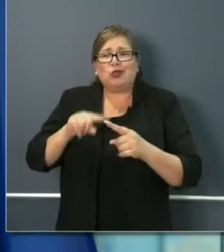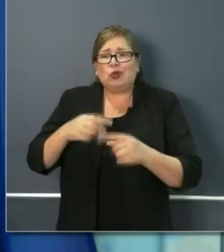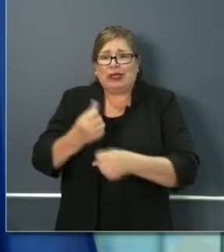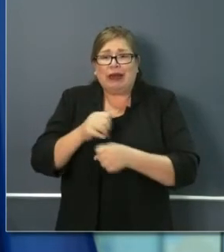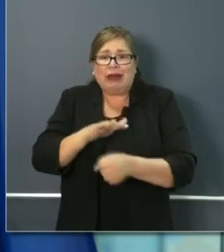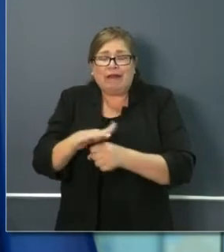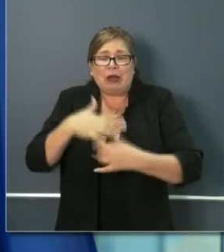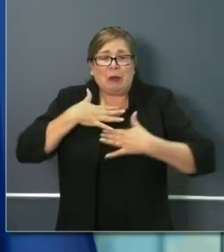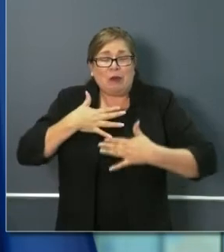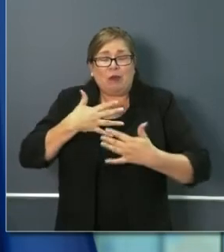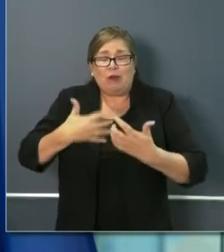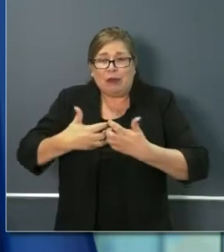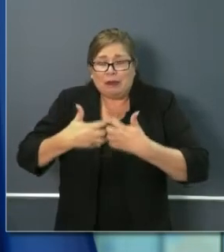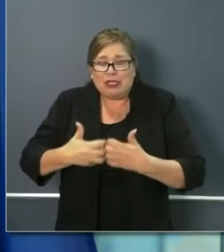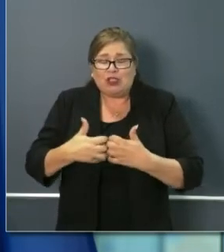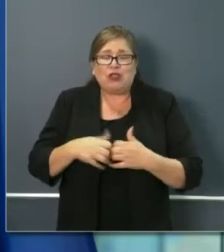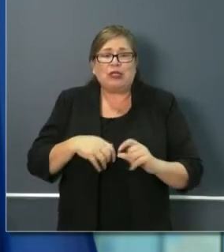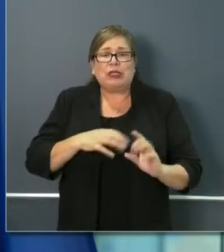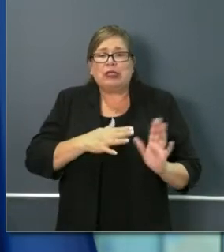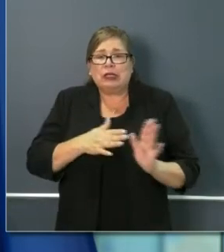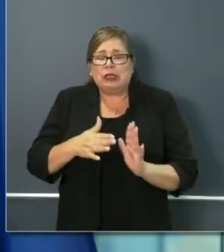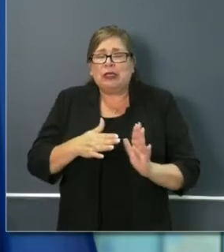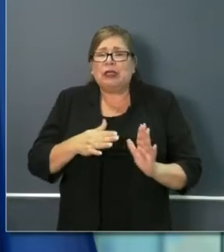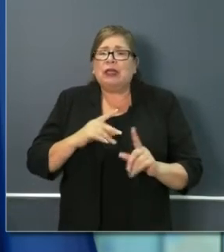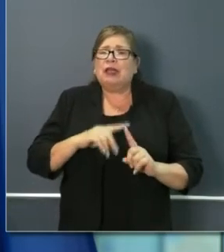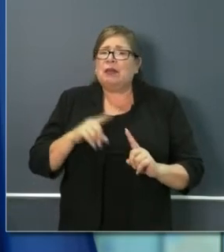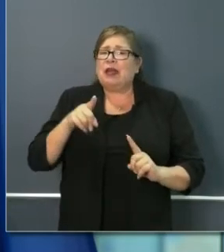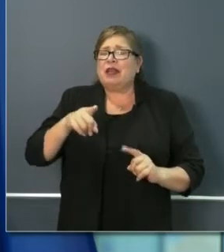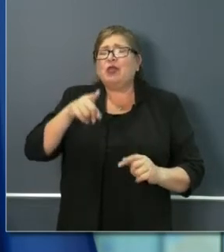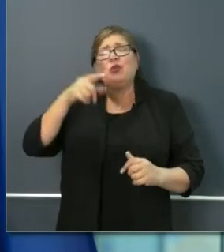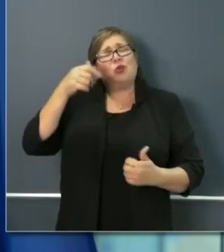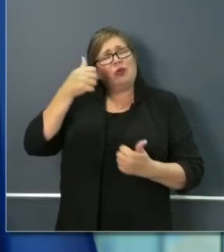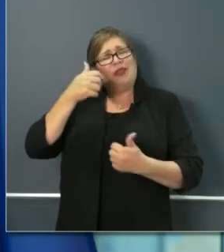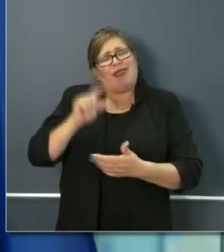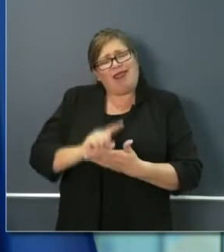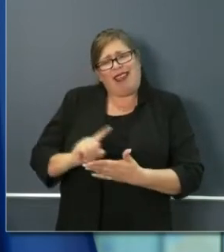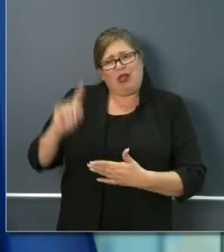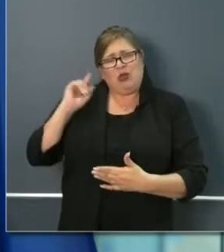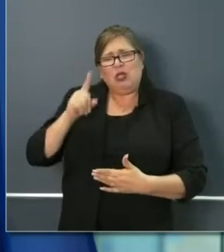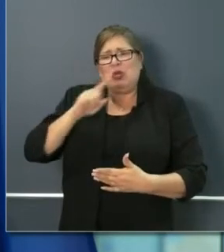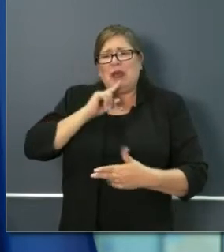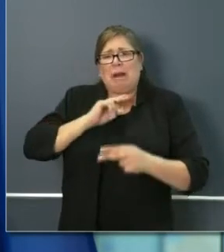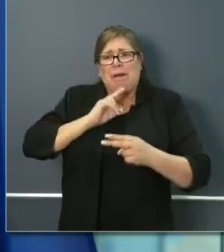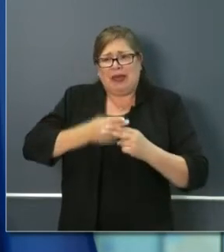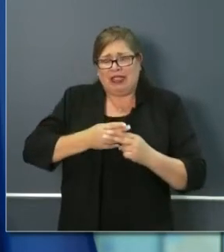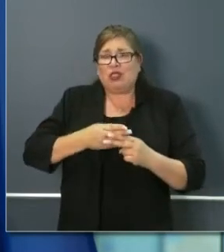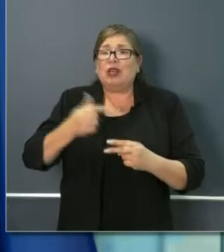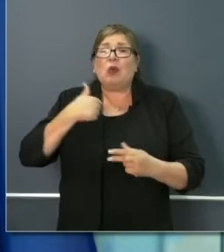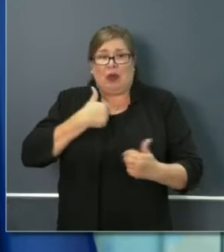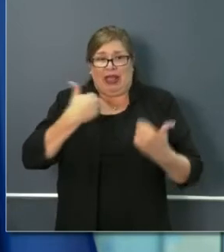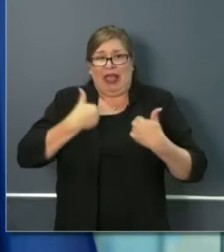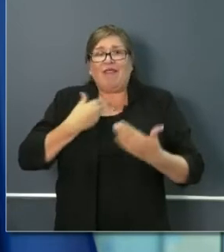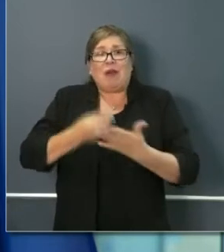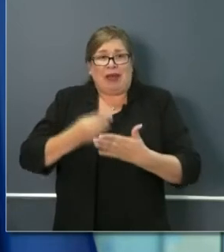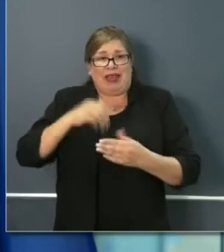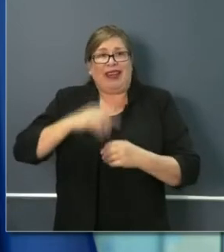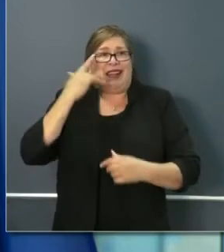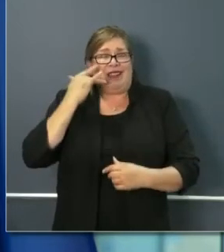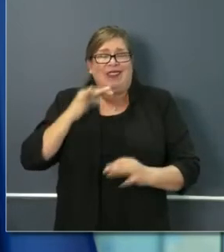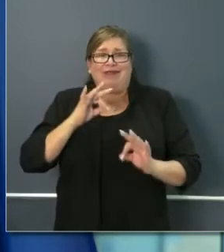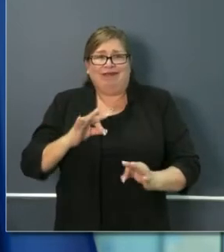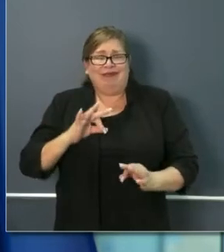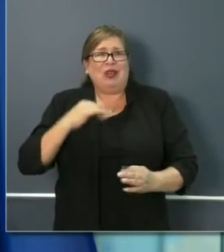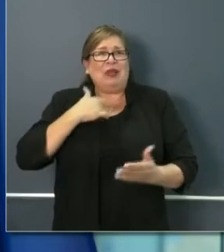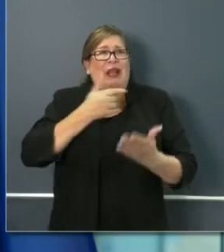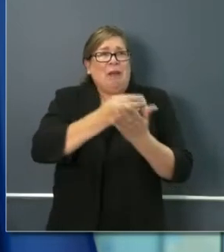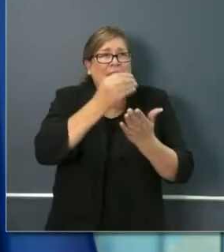California's large purchasing power there could work to the disadvantage of other states. Today, the governor of New York, Andrew Cuomo, said it's basically like